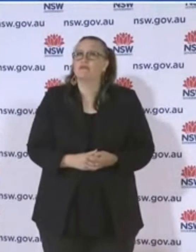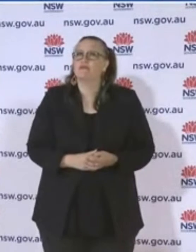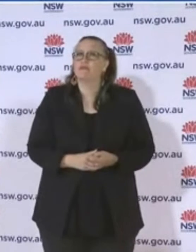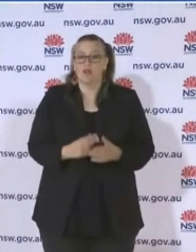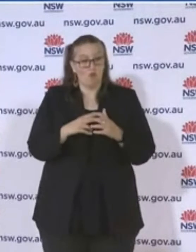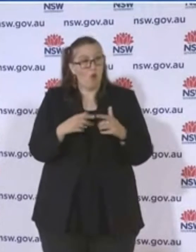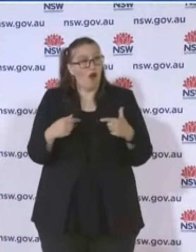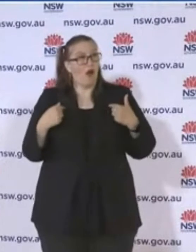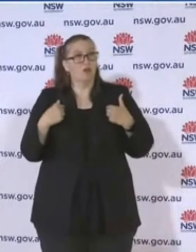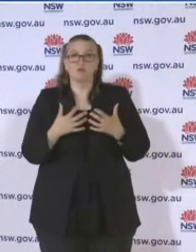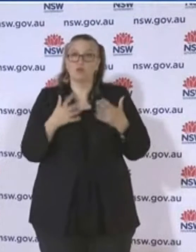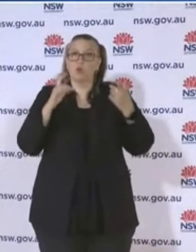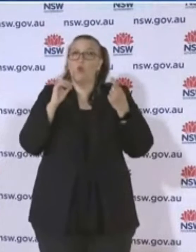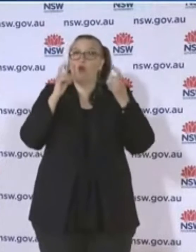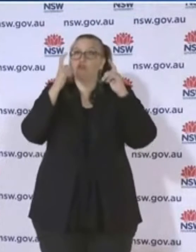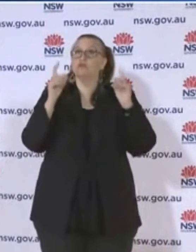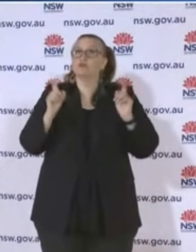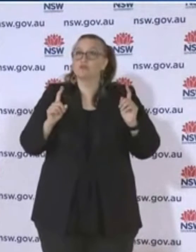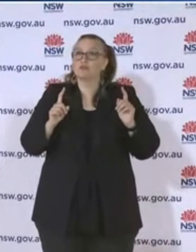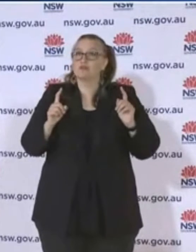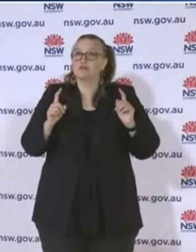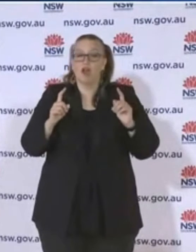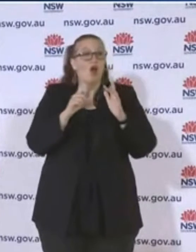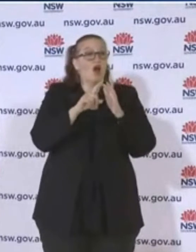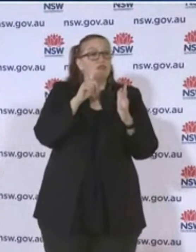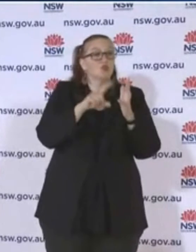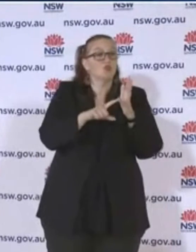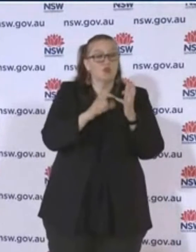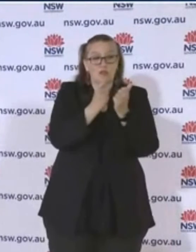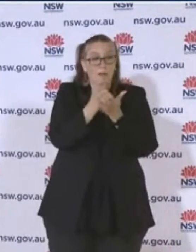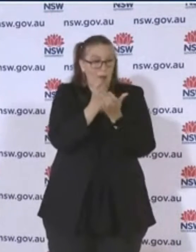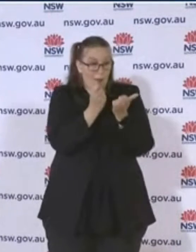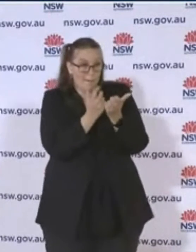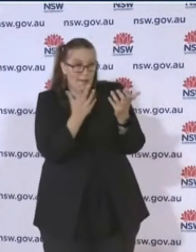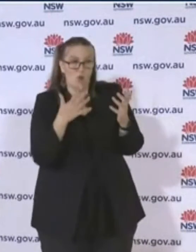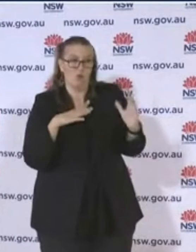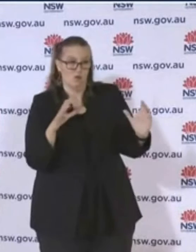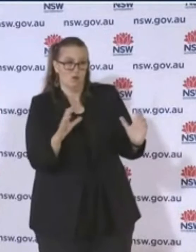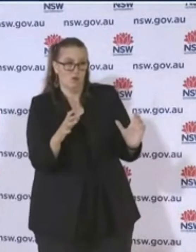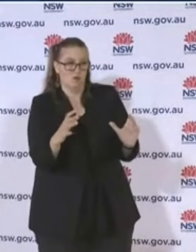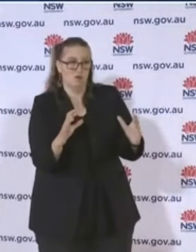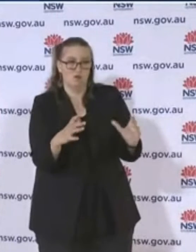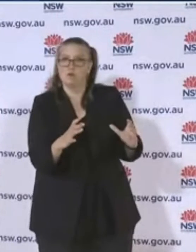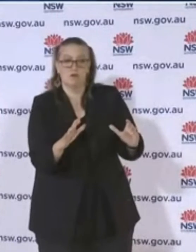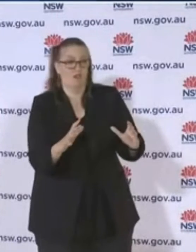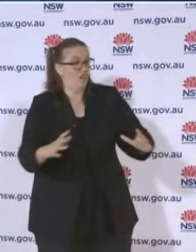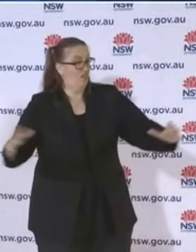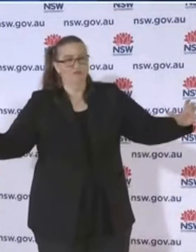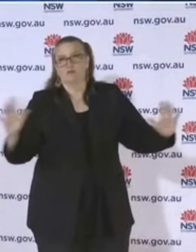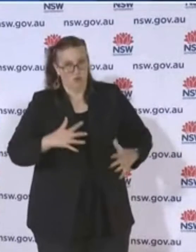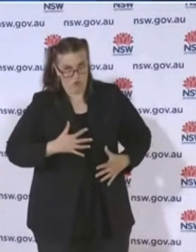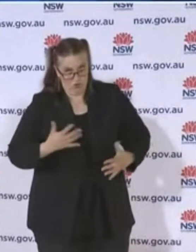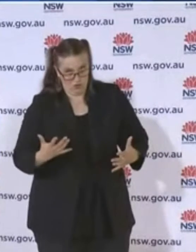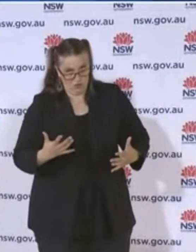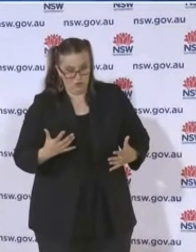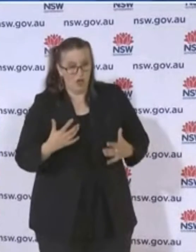remains having a manageable number of people in intensive care moving forward, and that relies on all of us getting vaccinated. Once you get to 70% double dose